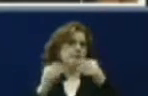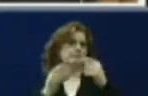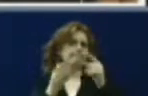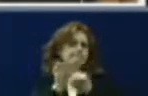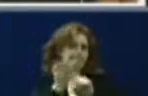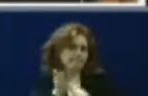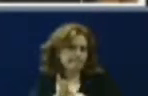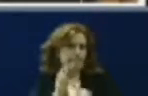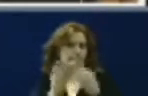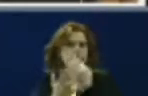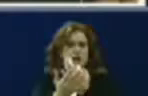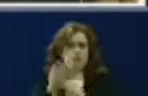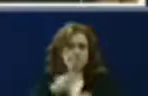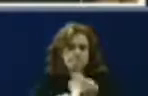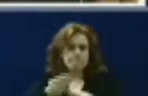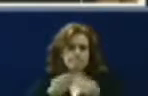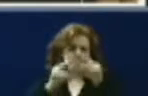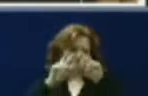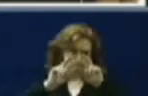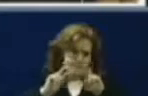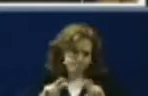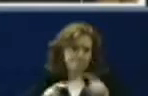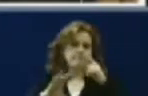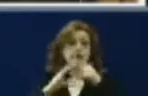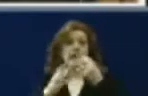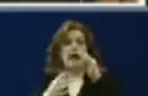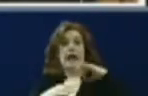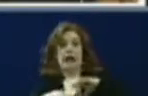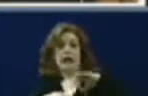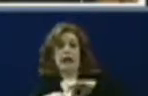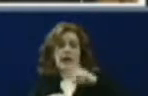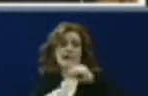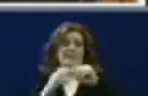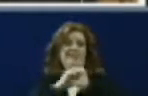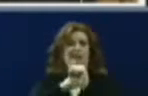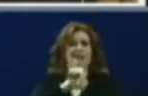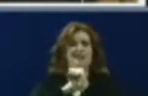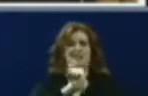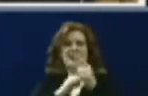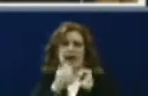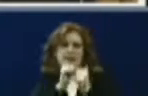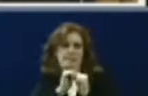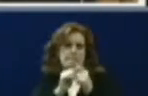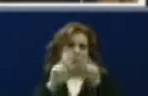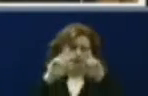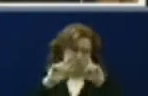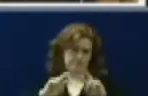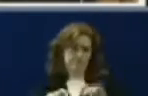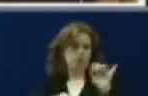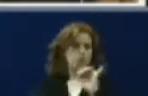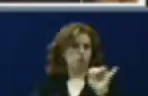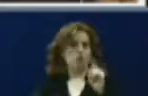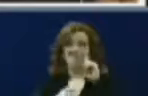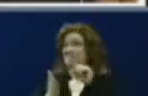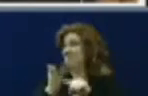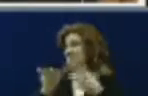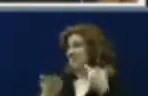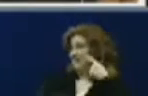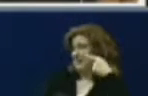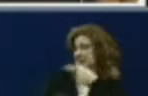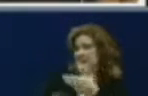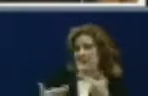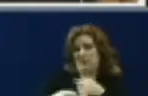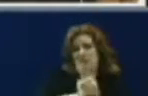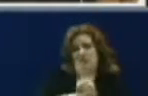analysis, accounting, advertising, and even a competitive analysis. As you can see here, we used our